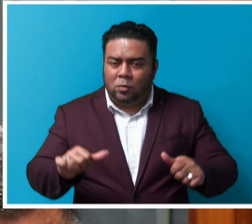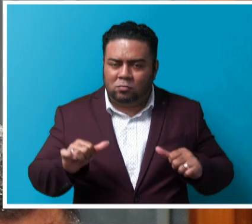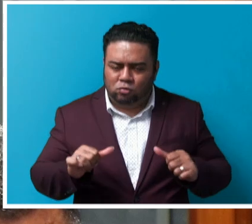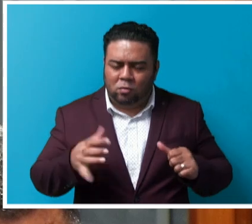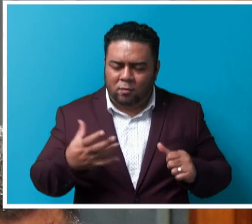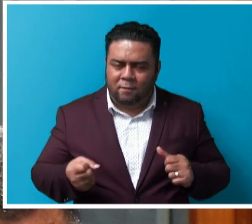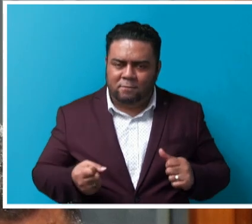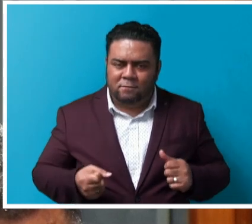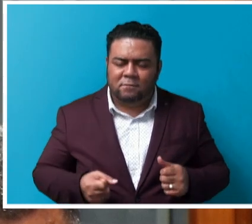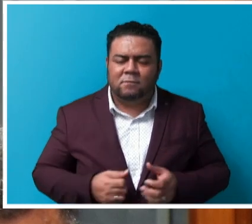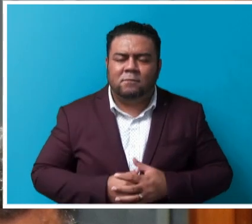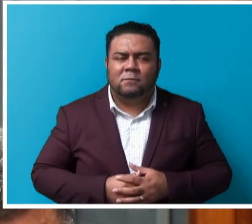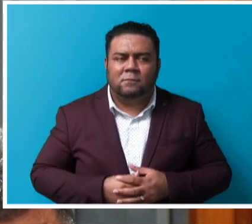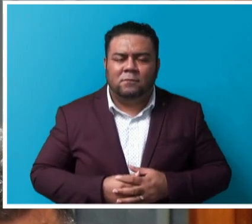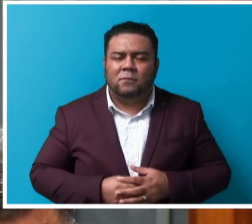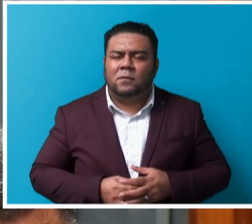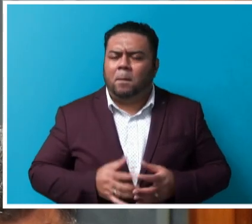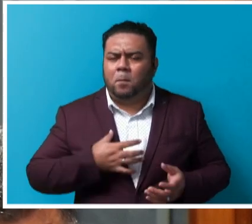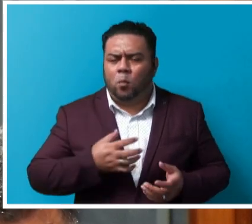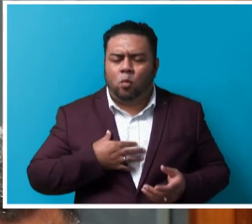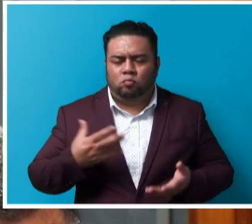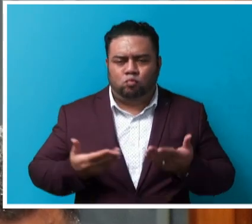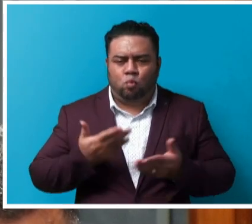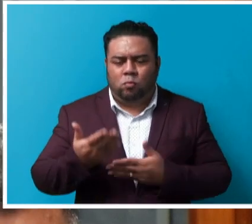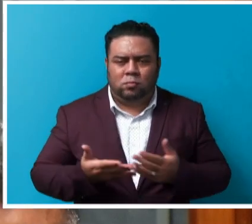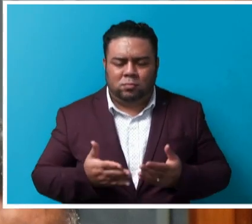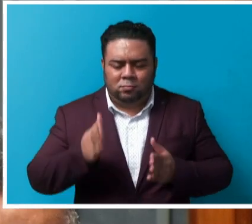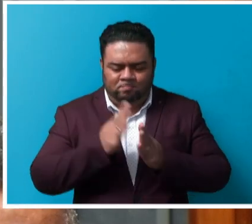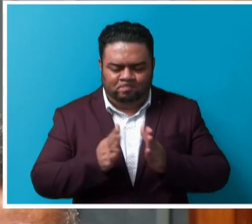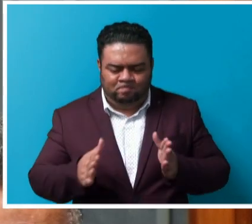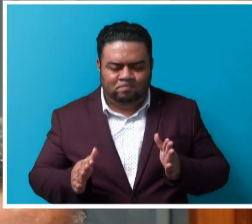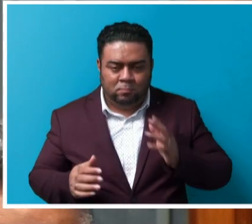viable and a rewarding industry. Mr. Speaker, sir,